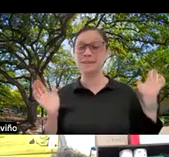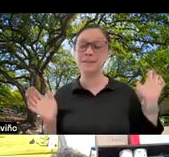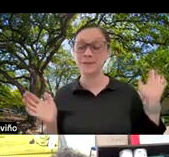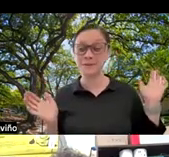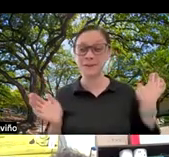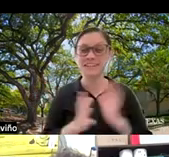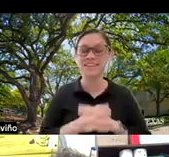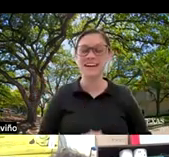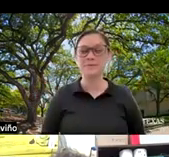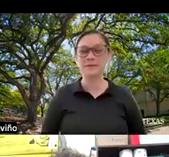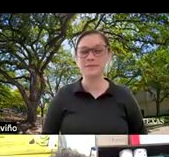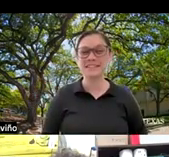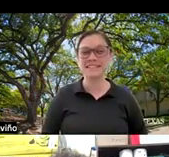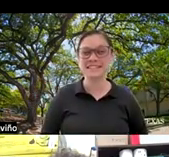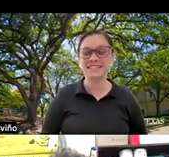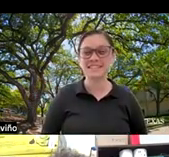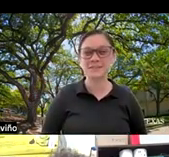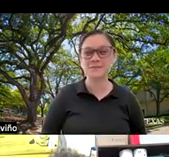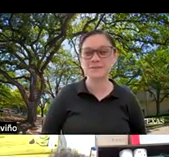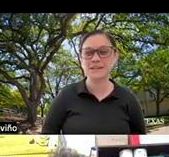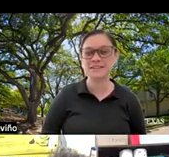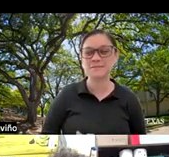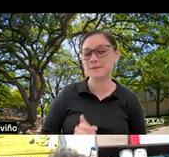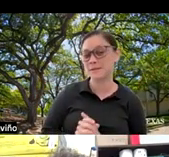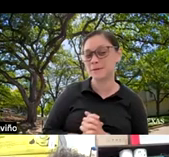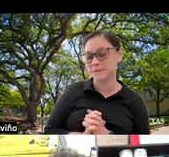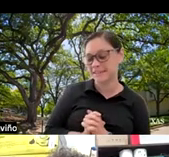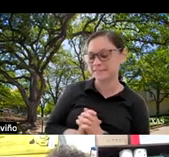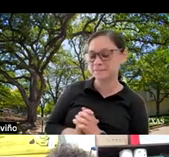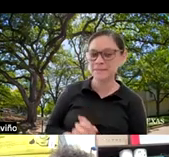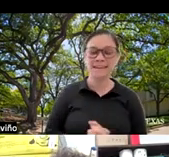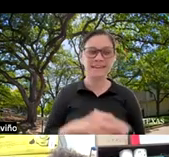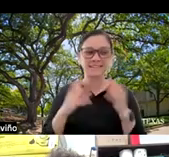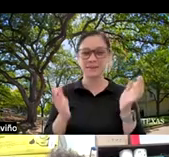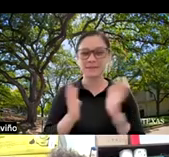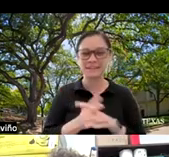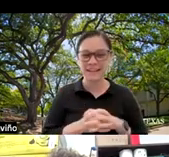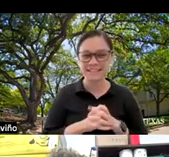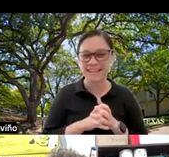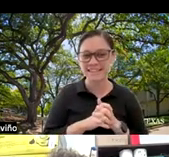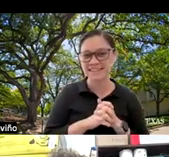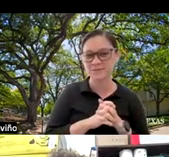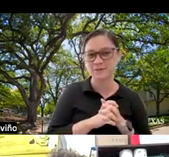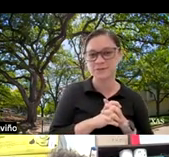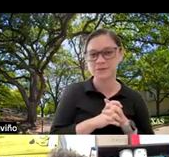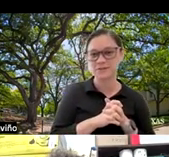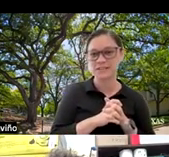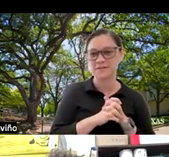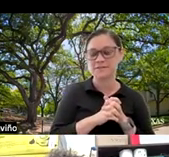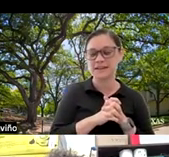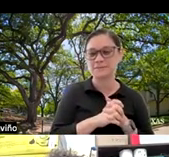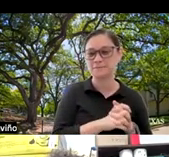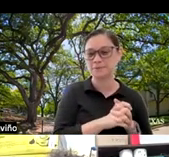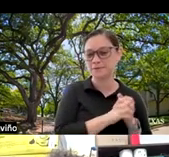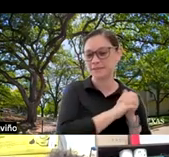so again, I'm Nicole Treviño. I work for the Texas Institute for Child and Family Wellbeing. And so now I'm going to ask Kate to introduce